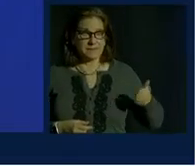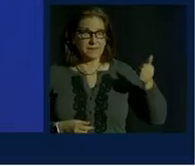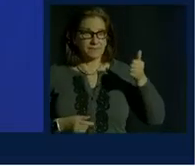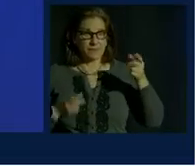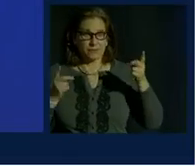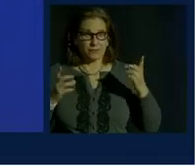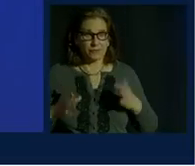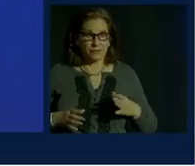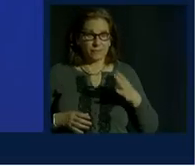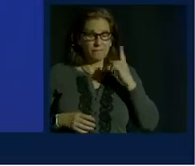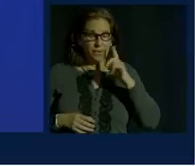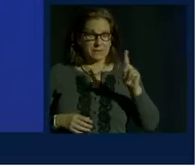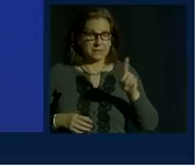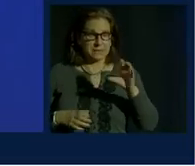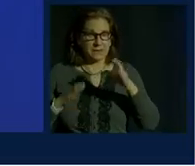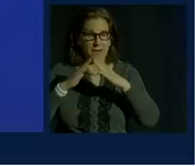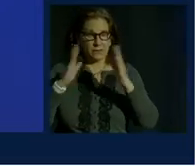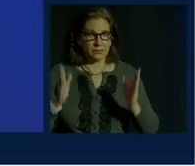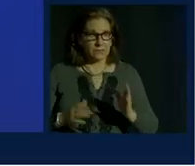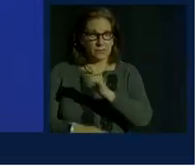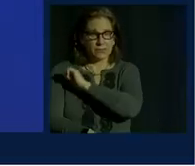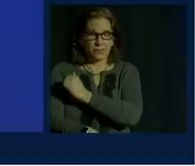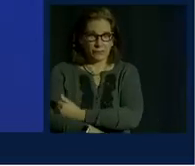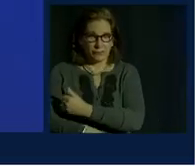Thank you, Chris.